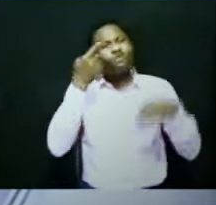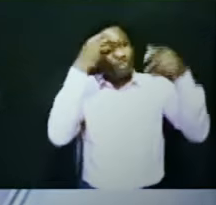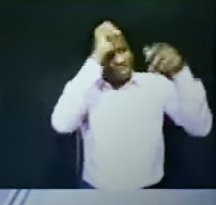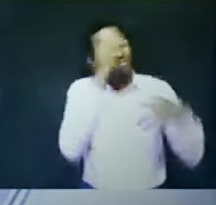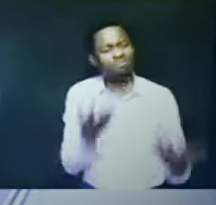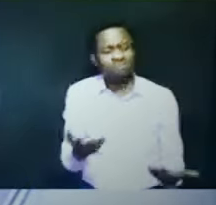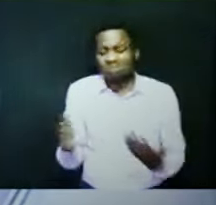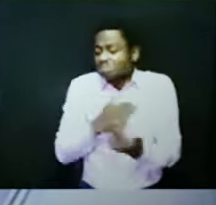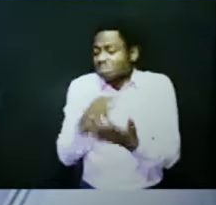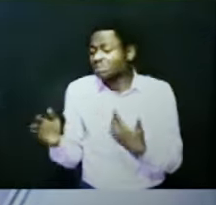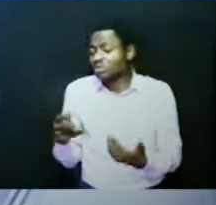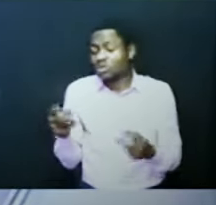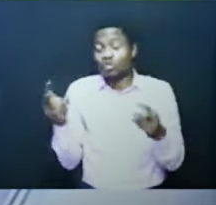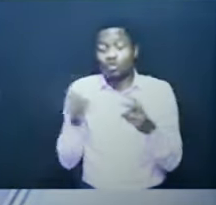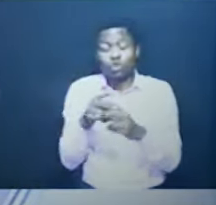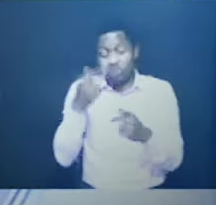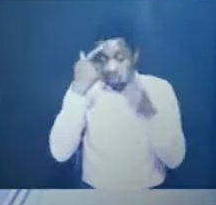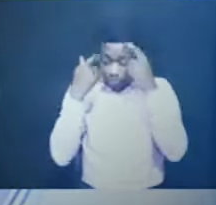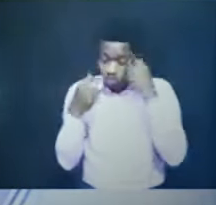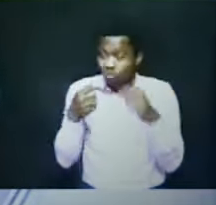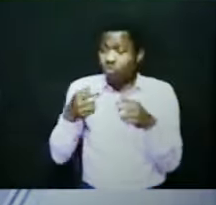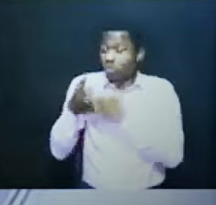is concerned, death and life,